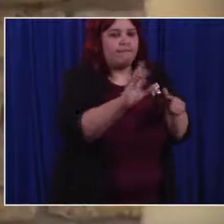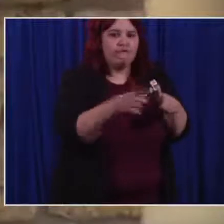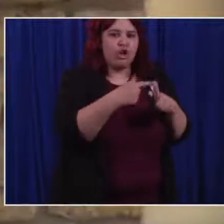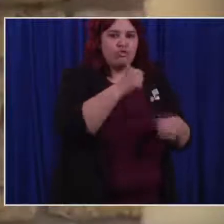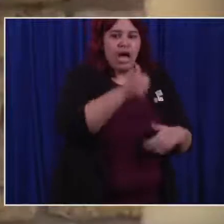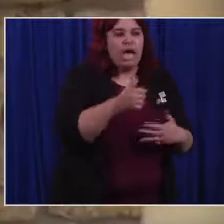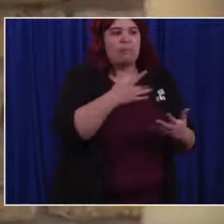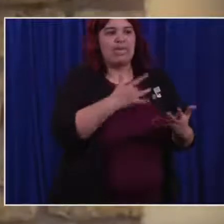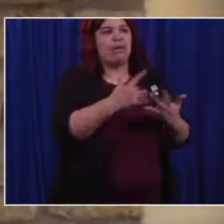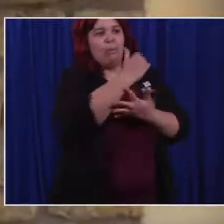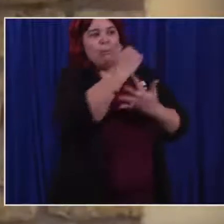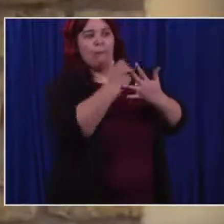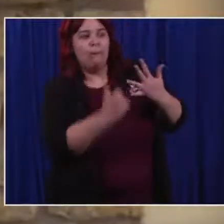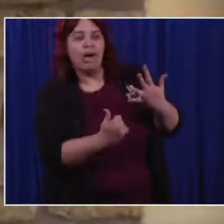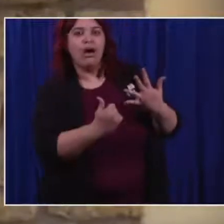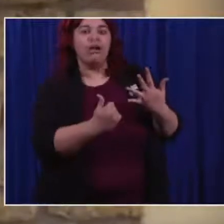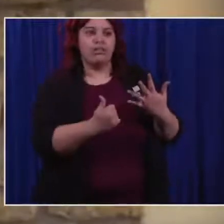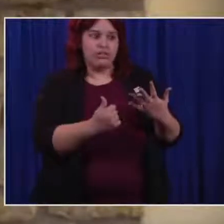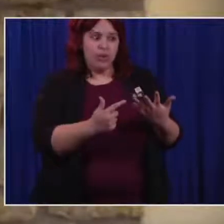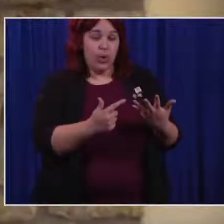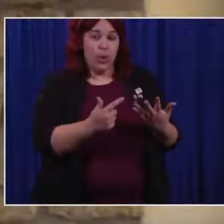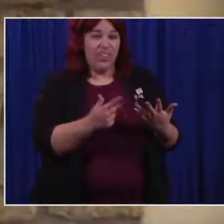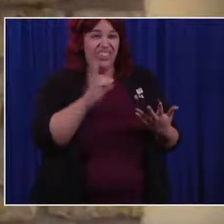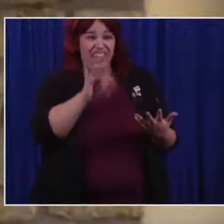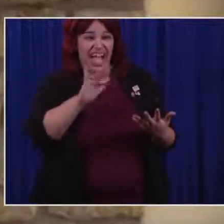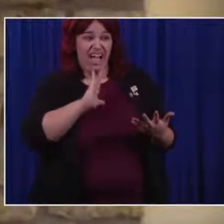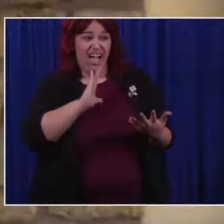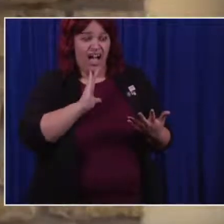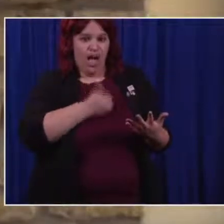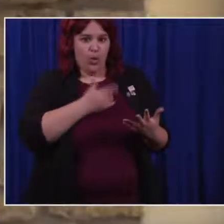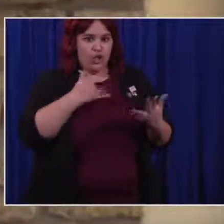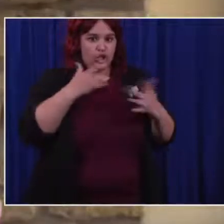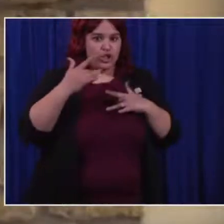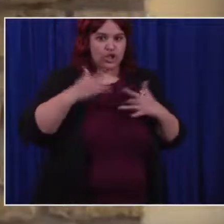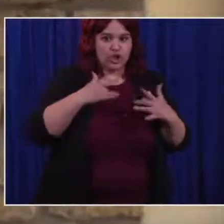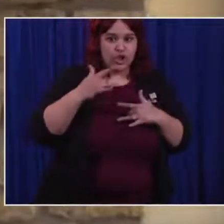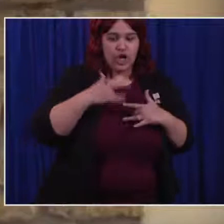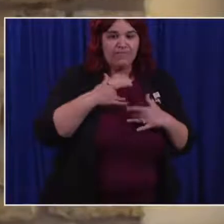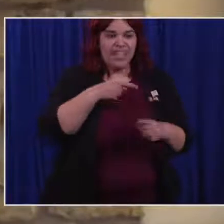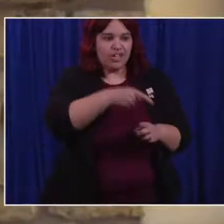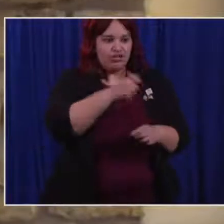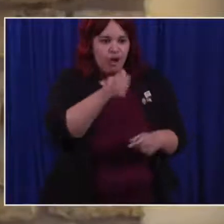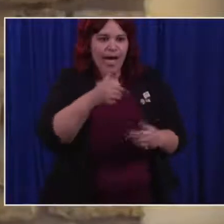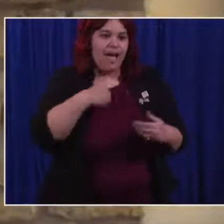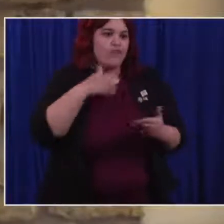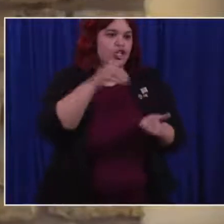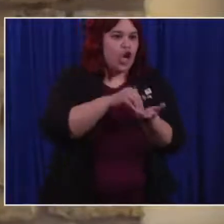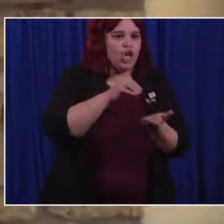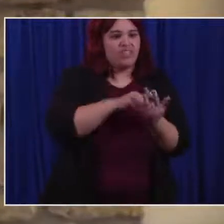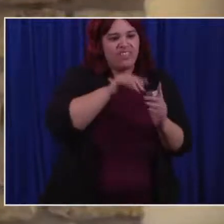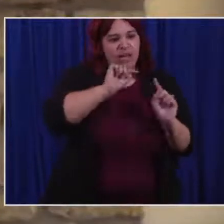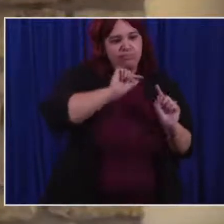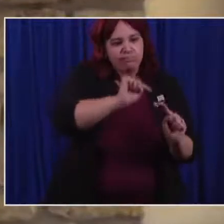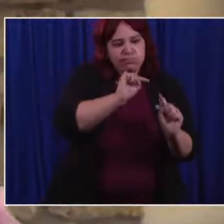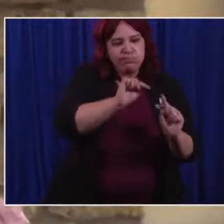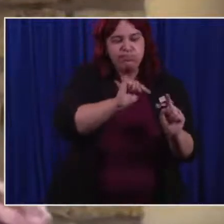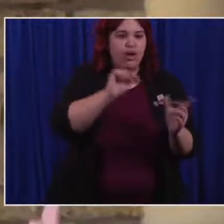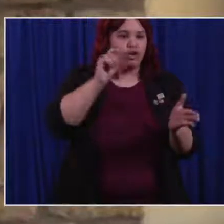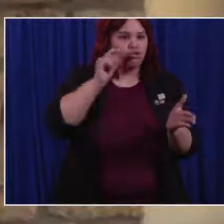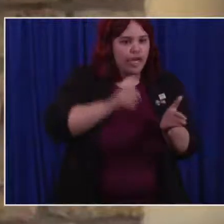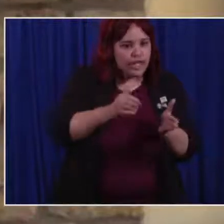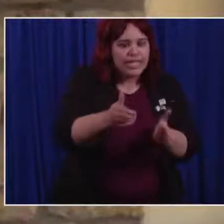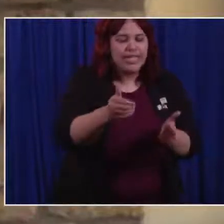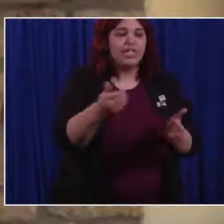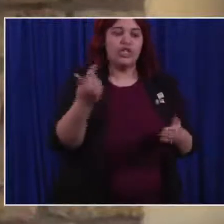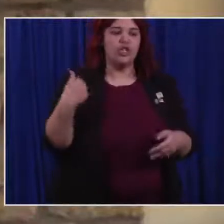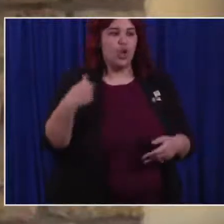are always people you worry about. If they don't have a medical home in a place where they normally go, we have to make special